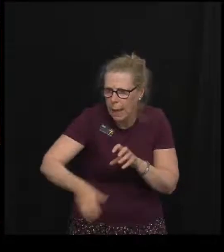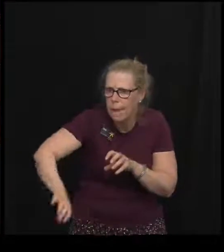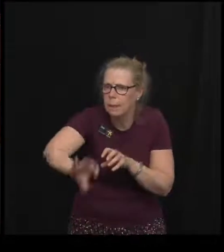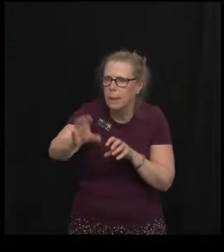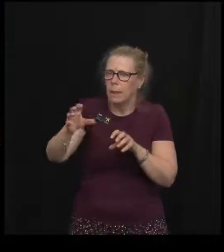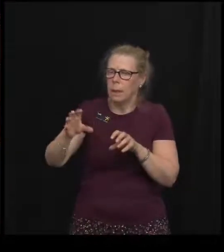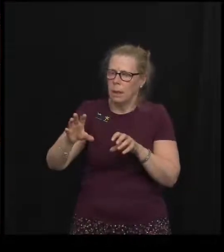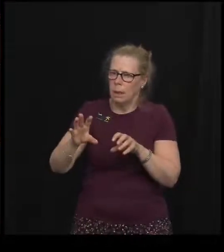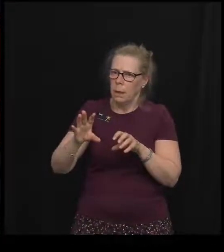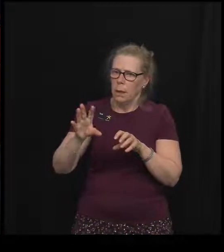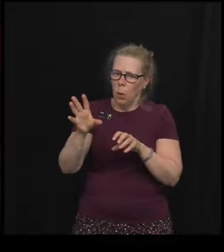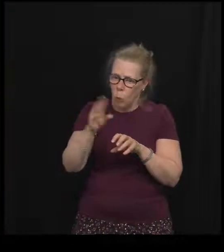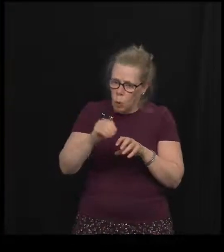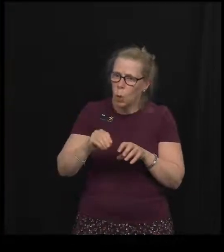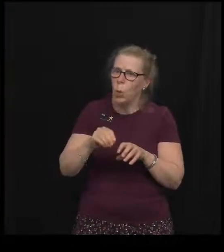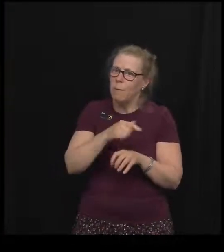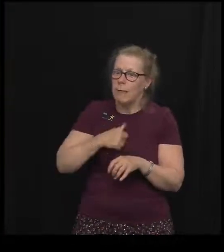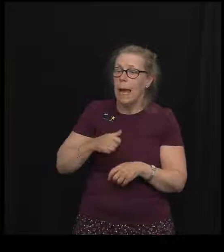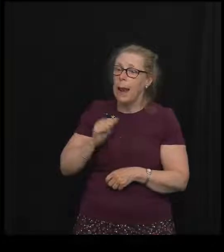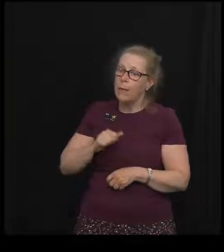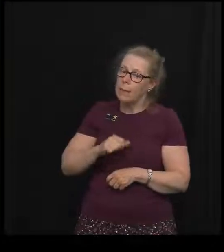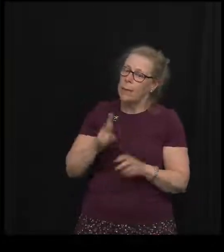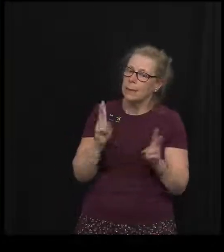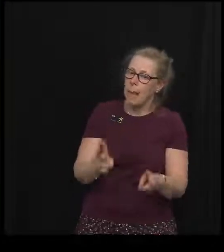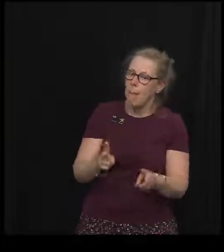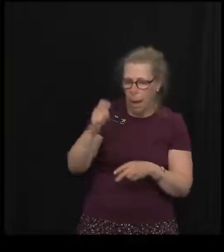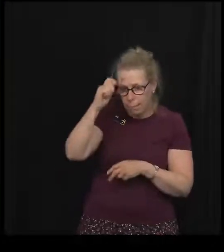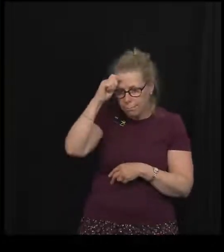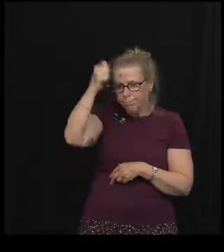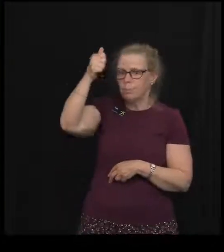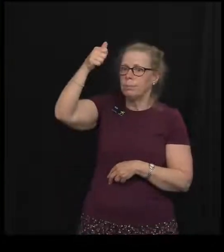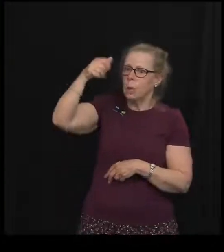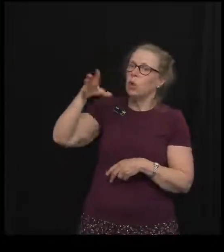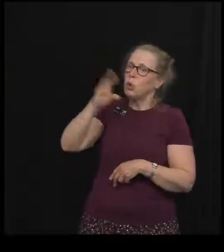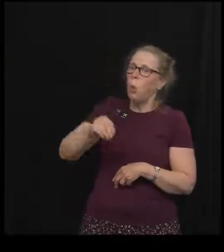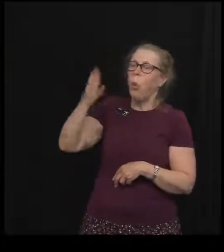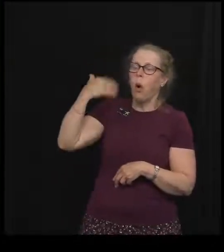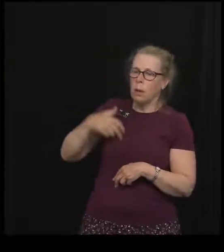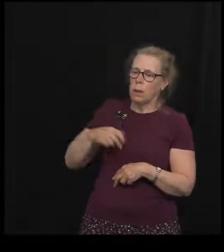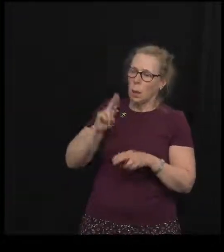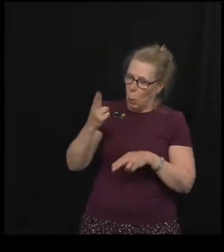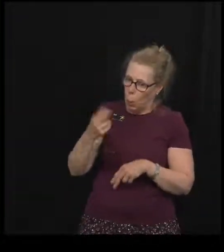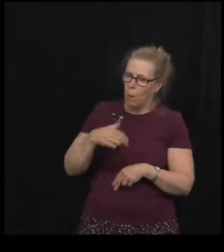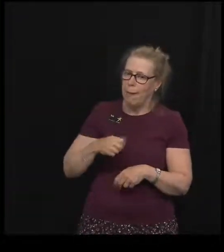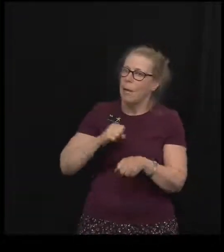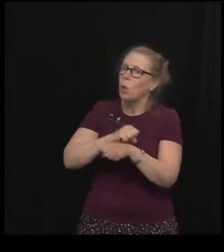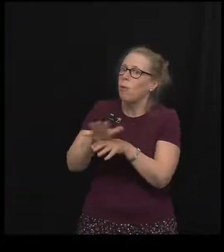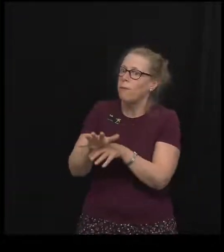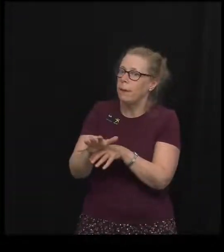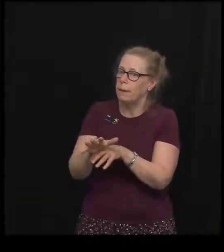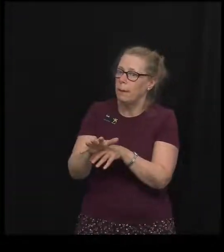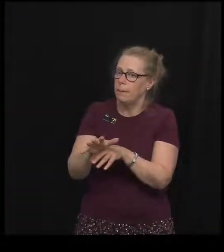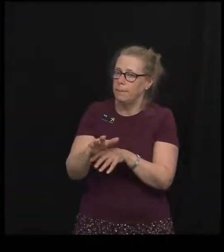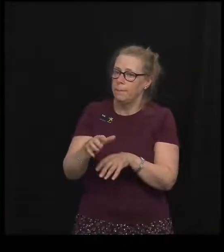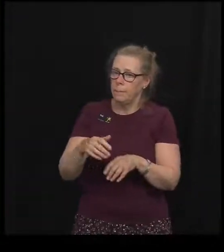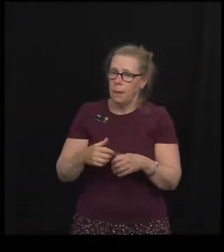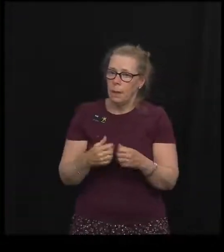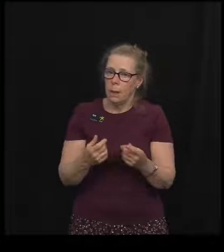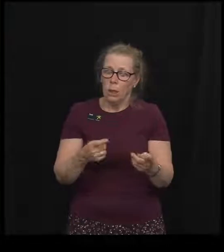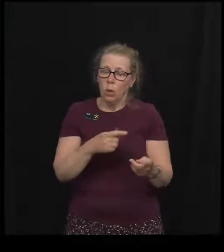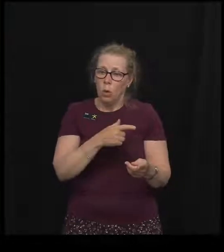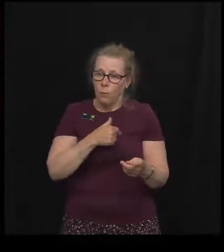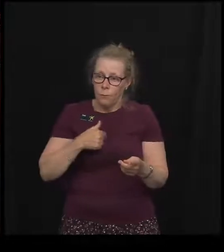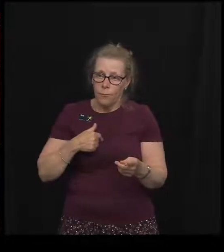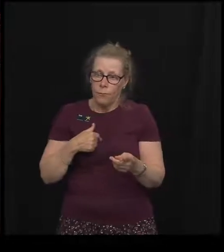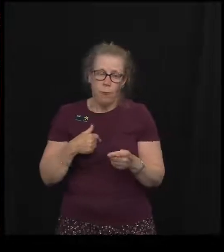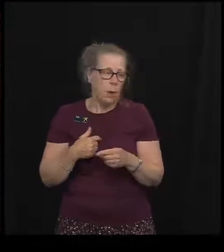used for things like COVID. And underlying all of this is, of course, health system strengthening. So absolutely, we have to invest in that, because that's the foundation of it all.